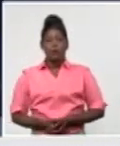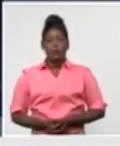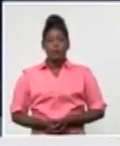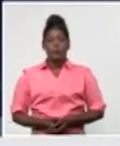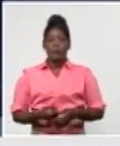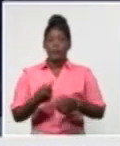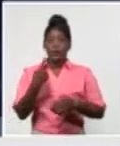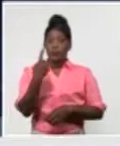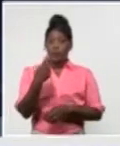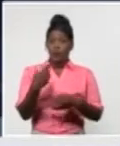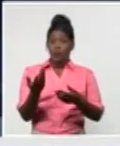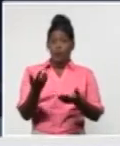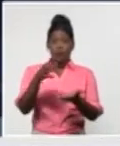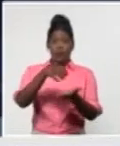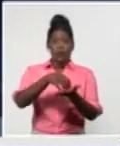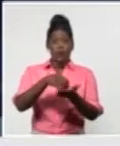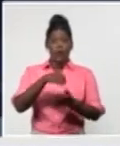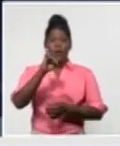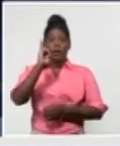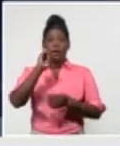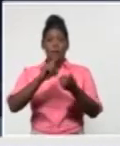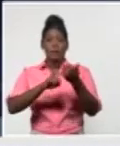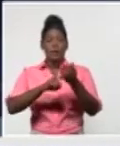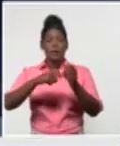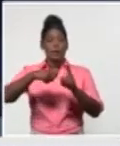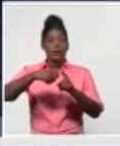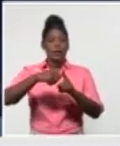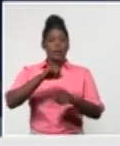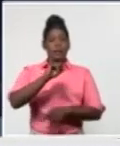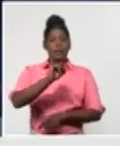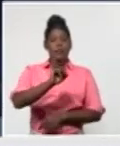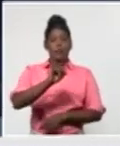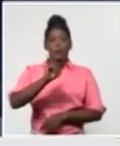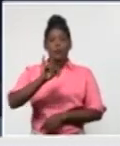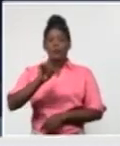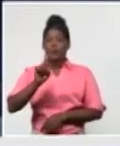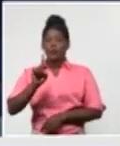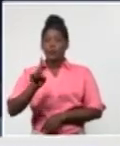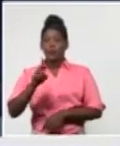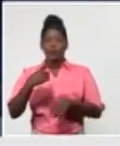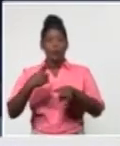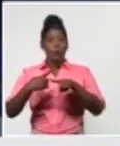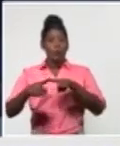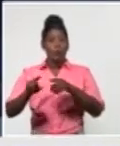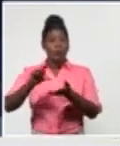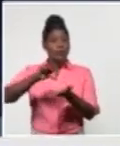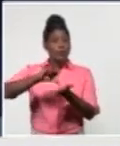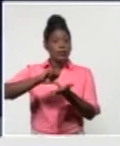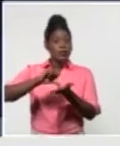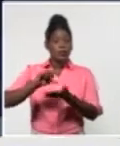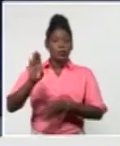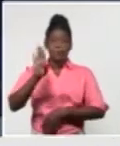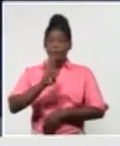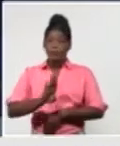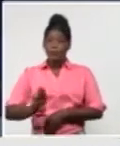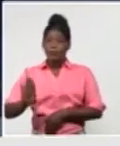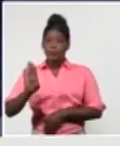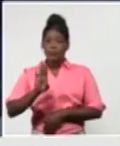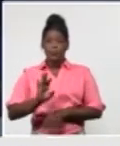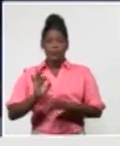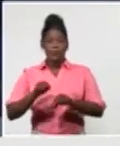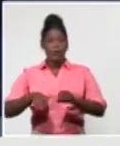In the Pedro Curie Tropical Medicine Institute, 691. In Havana's Provincial